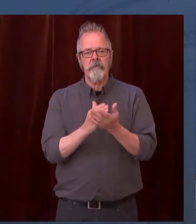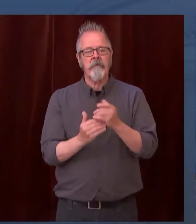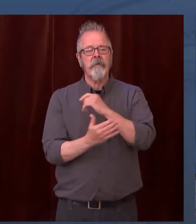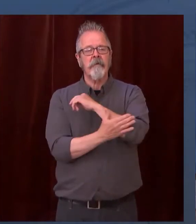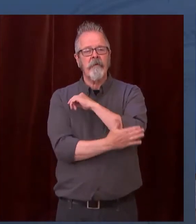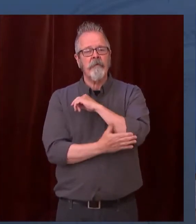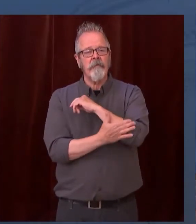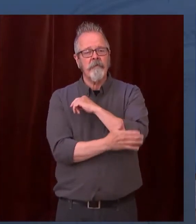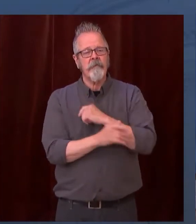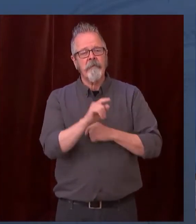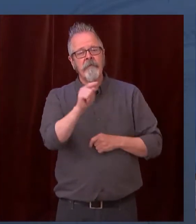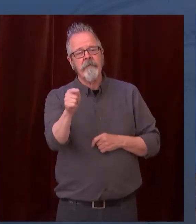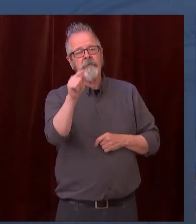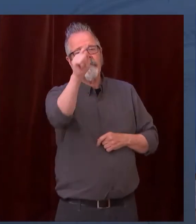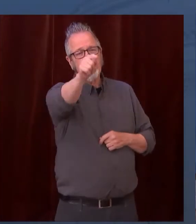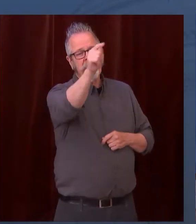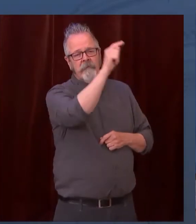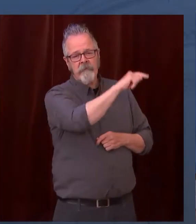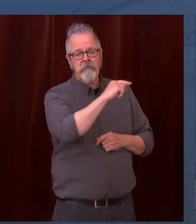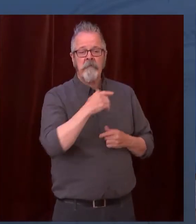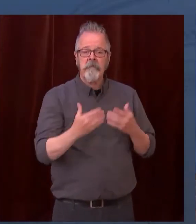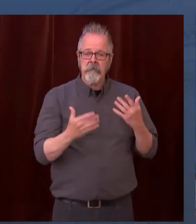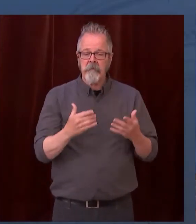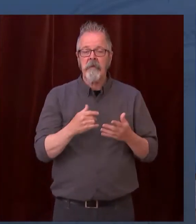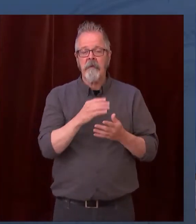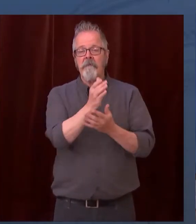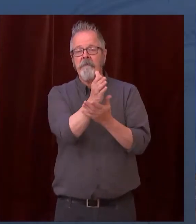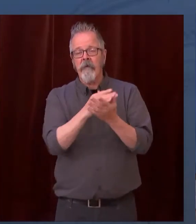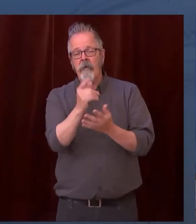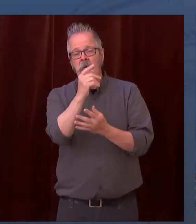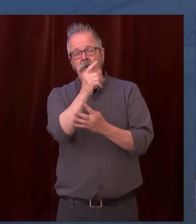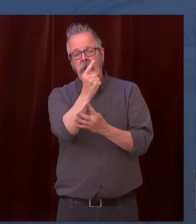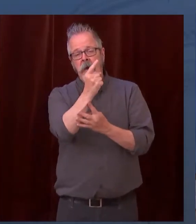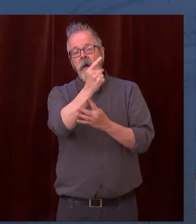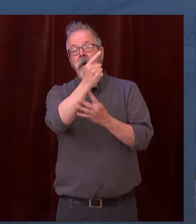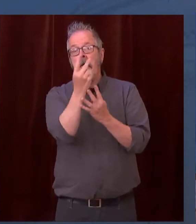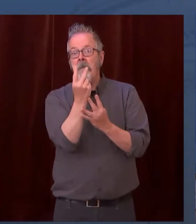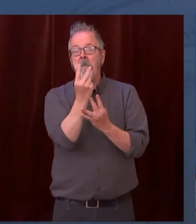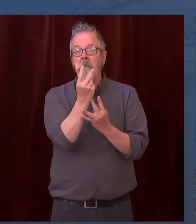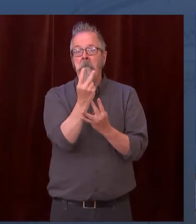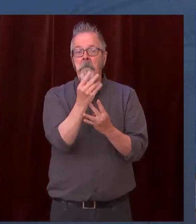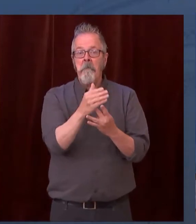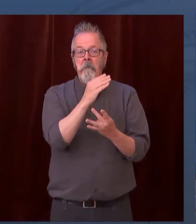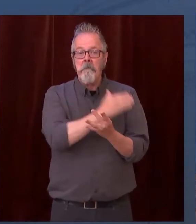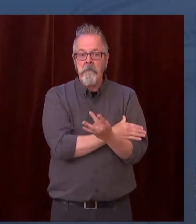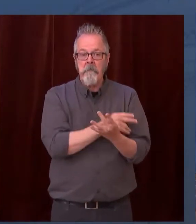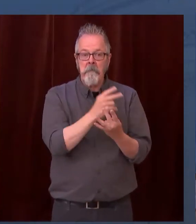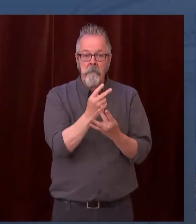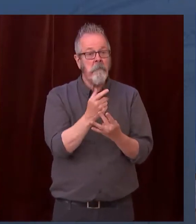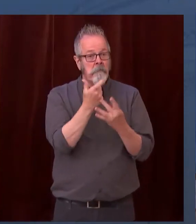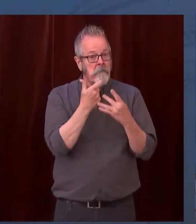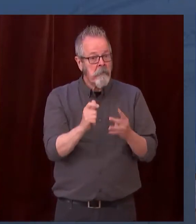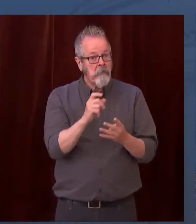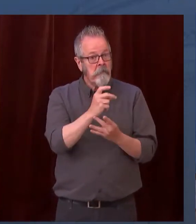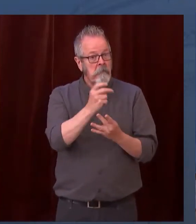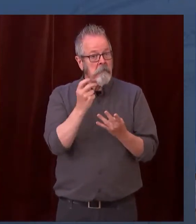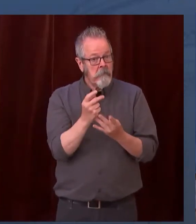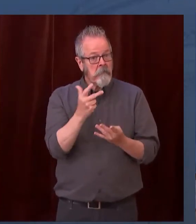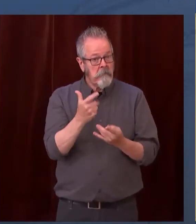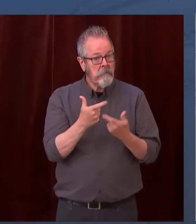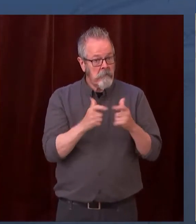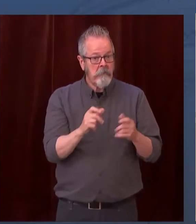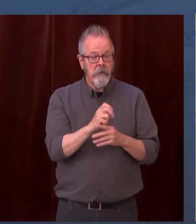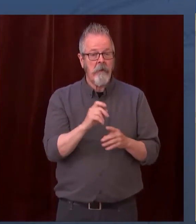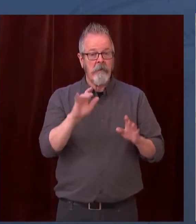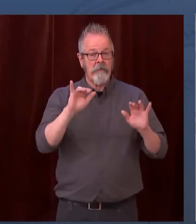said earlier, the rate of infection is increasing in all the regions. This is going to require additional containment steps, not just for